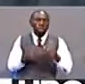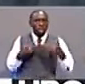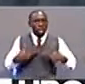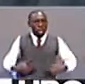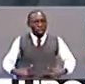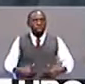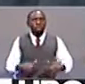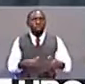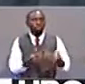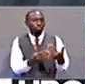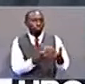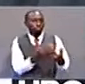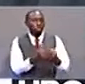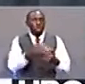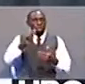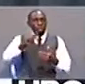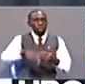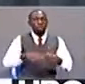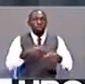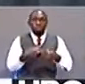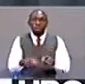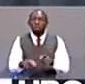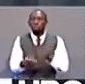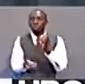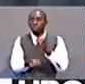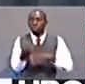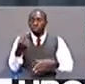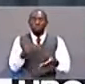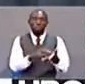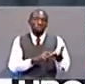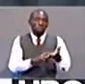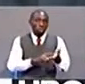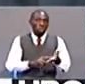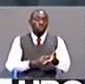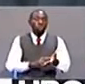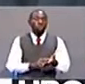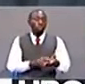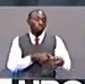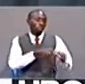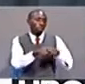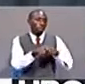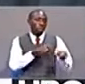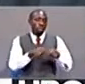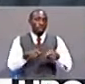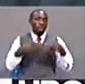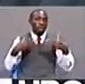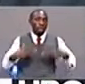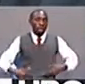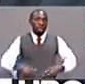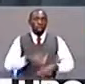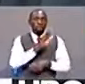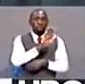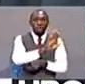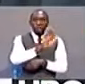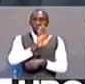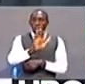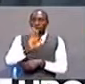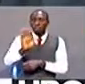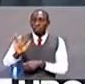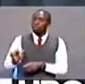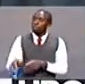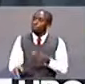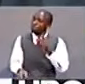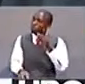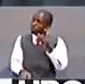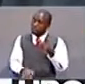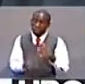should take this opportunity to take responsibility of our health. And finally, the social media, Madam